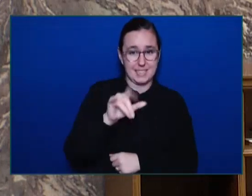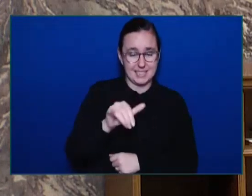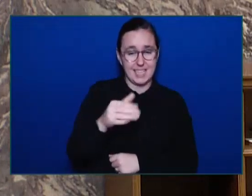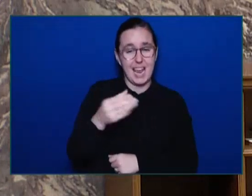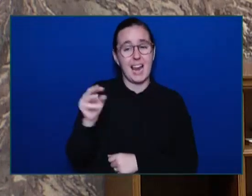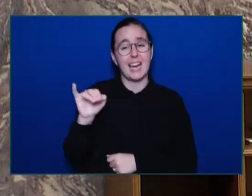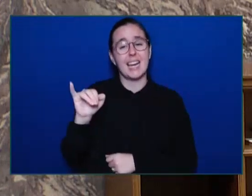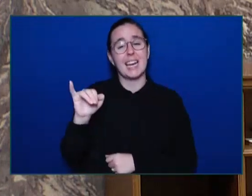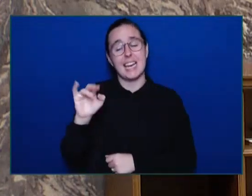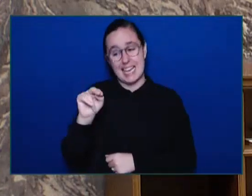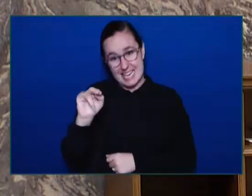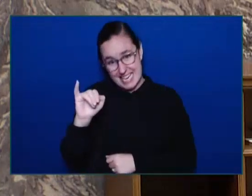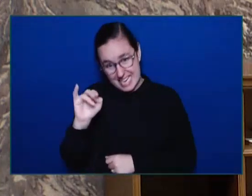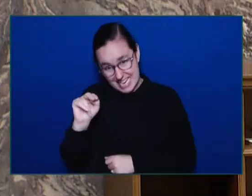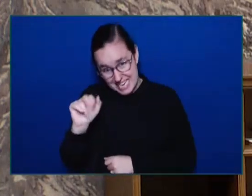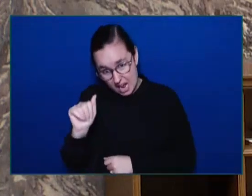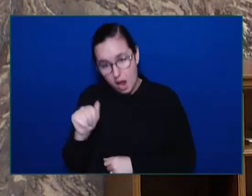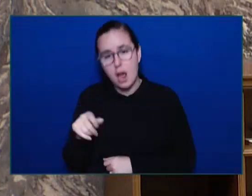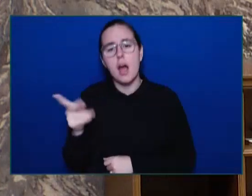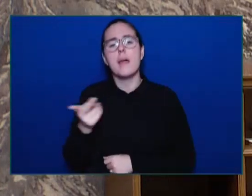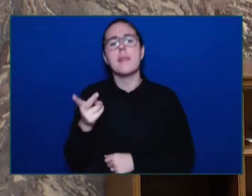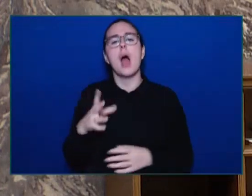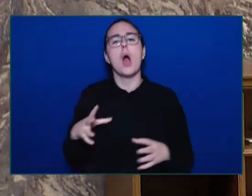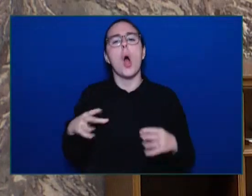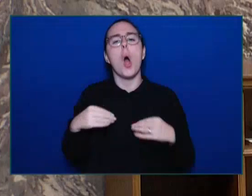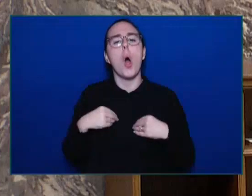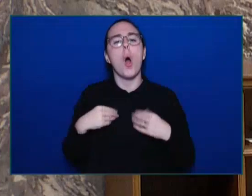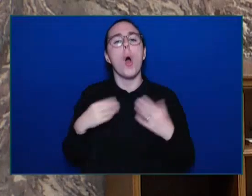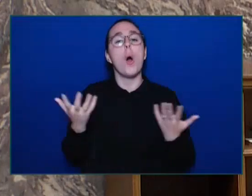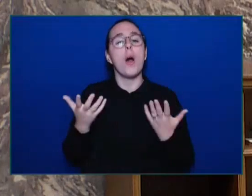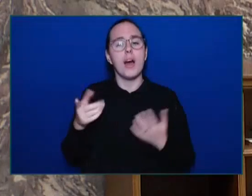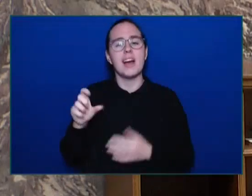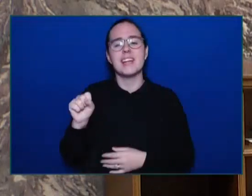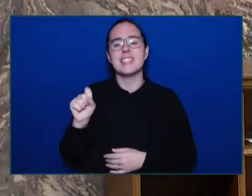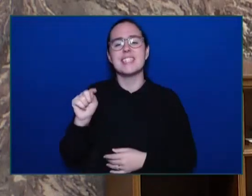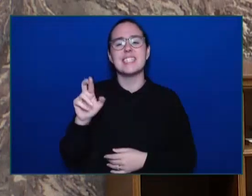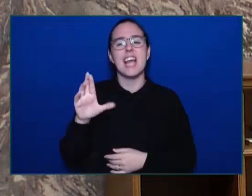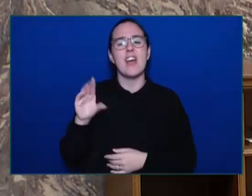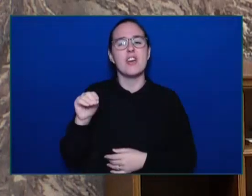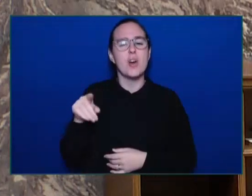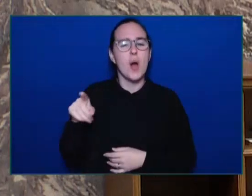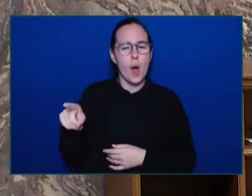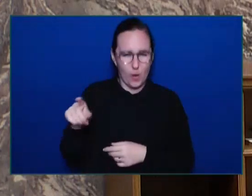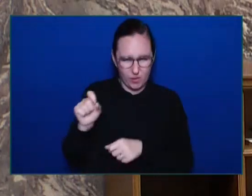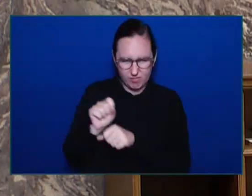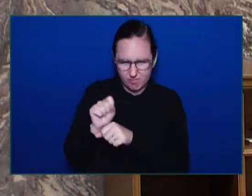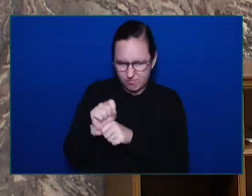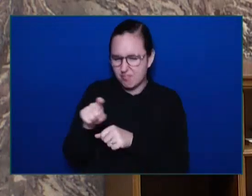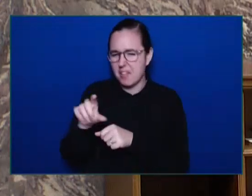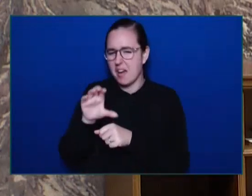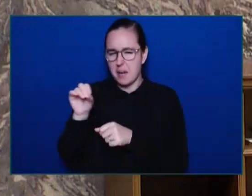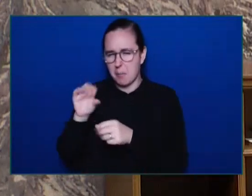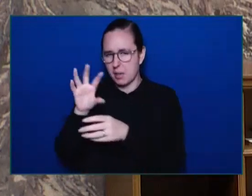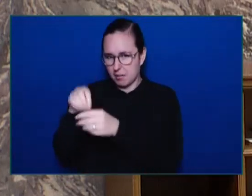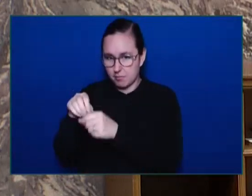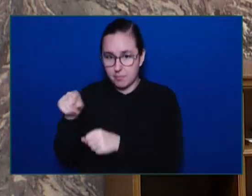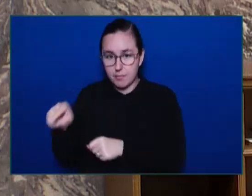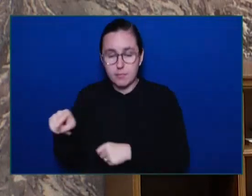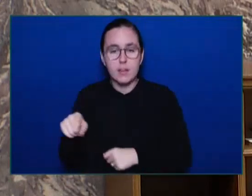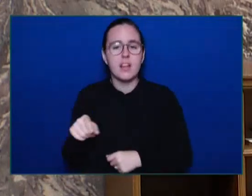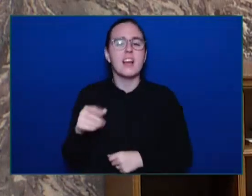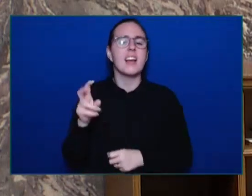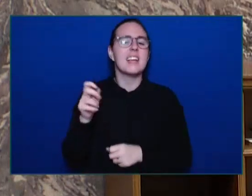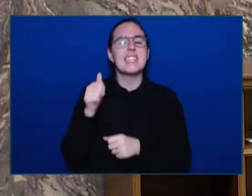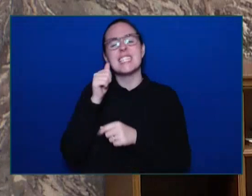massive increases in shoplifting, vandalism, having to deal with broken glass, fires and overdoses virtually